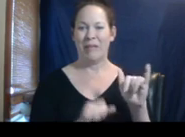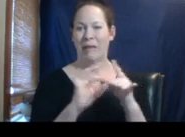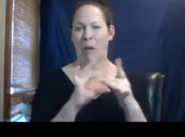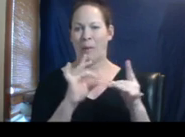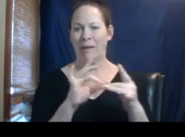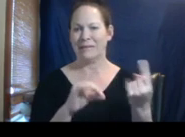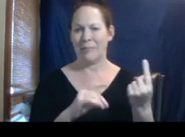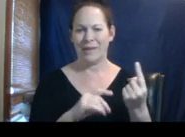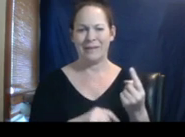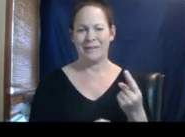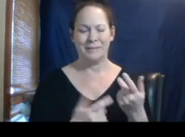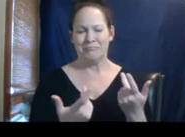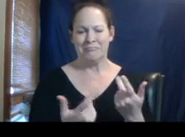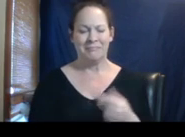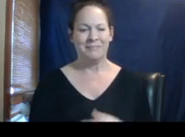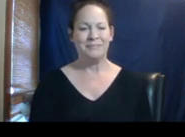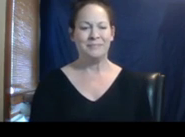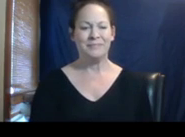I'm going to check.